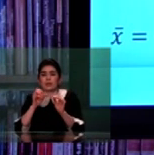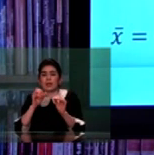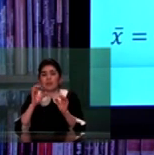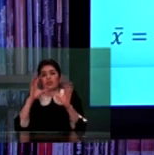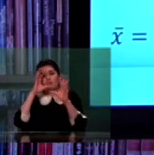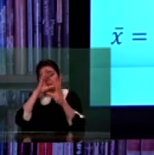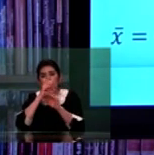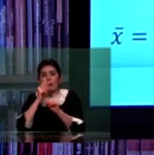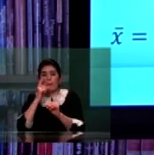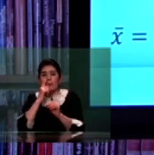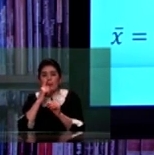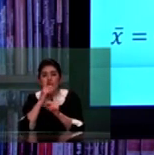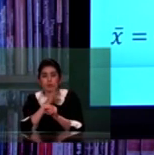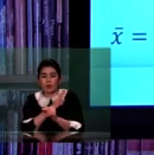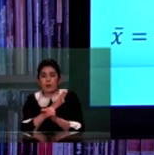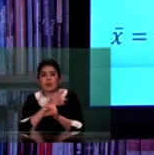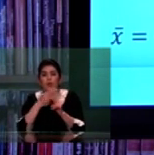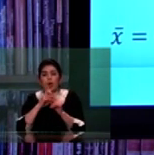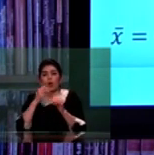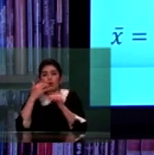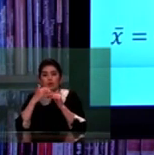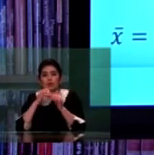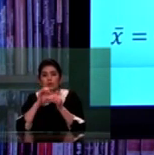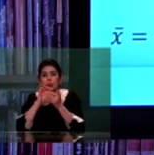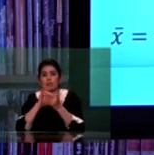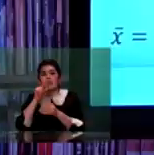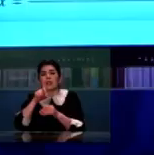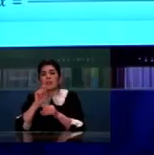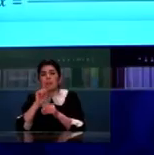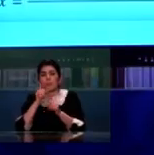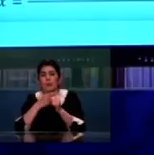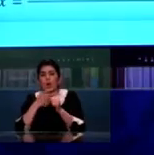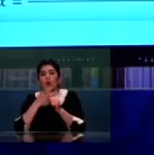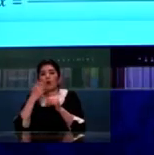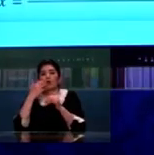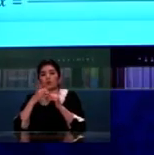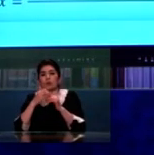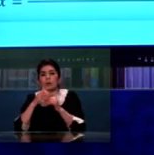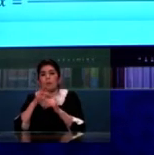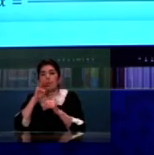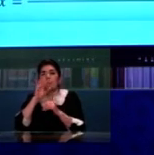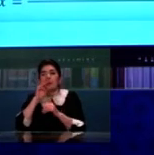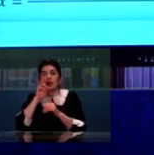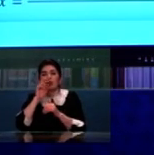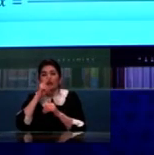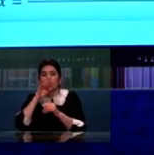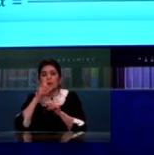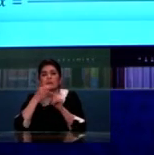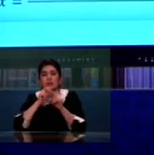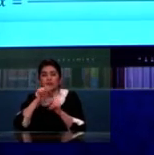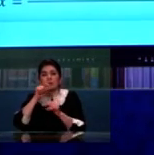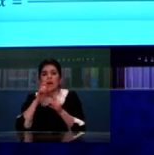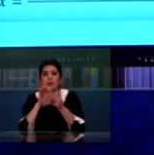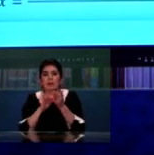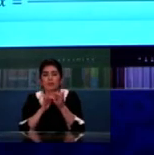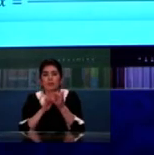tasodifiy miqdorlar edi. Biz o'rtachasini olsak, uni nima deb atadik? O'rta miqdor deb atadik. Shuni daftaringizga